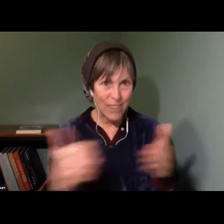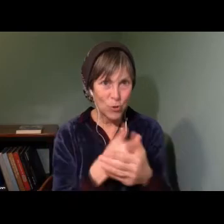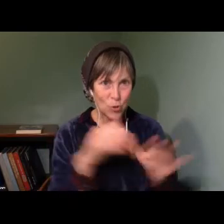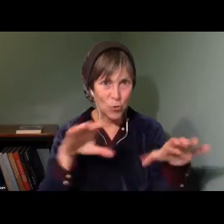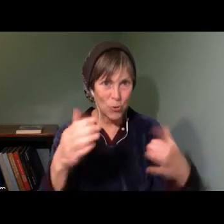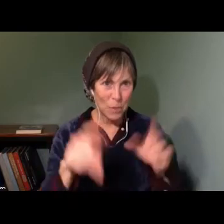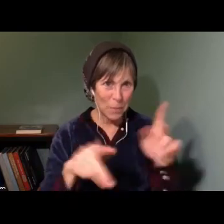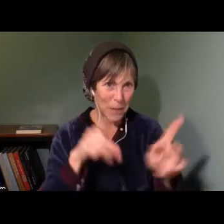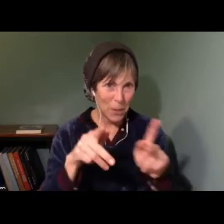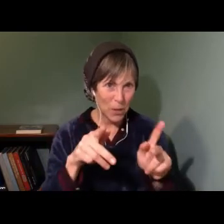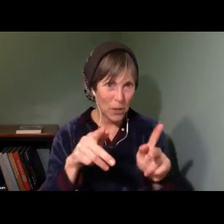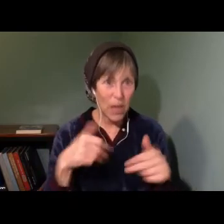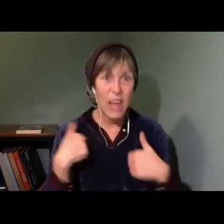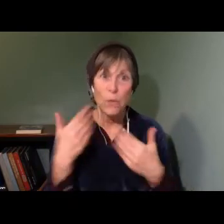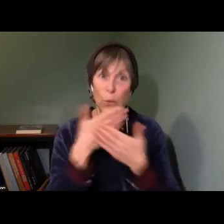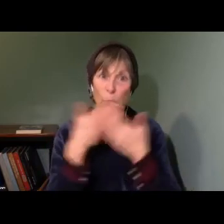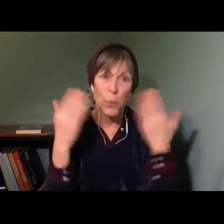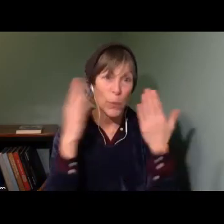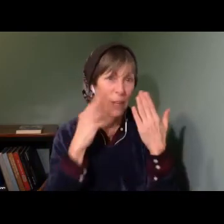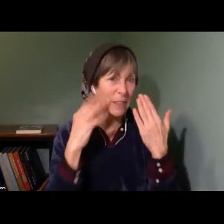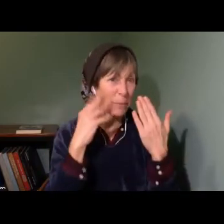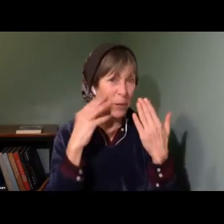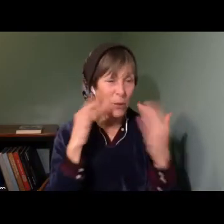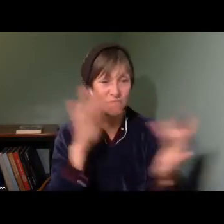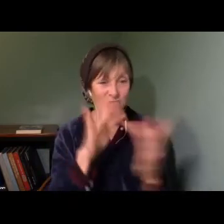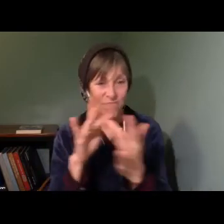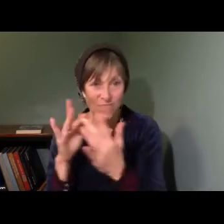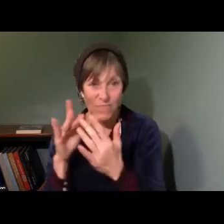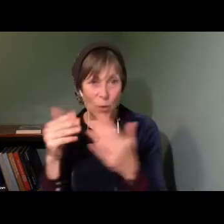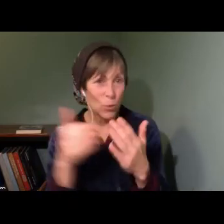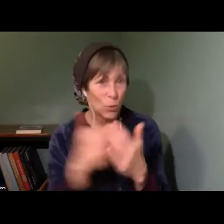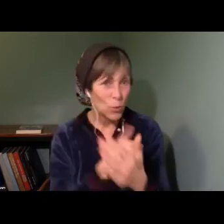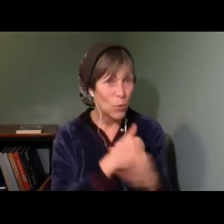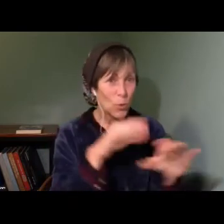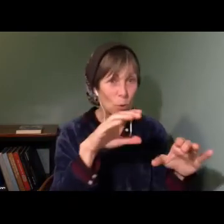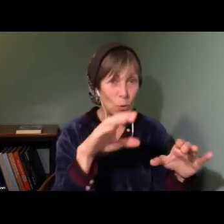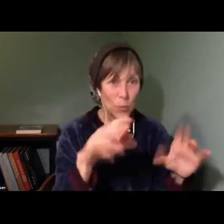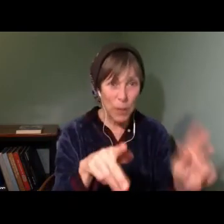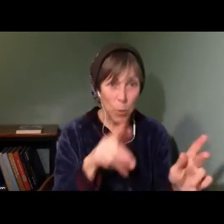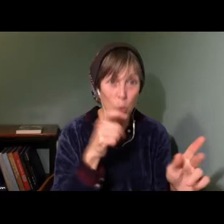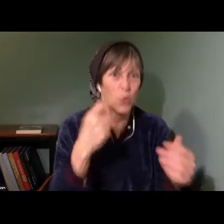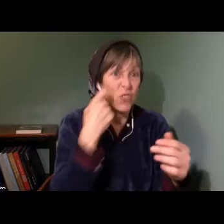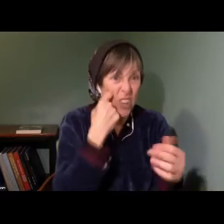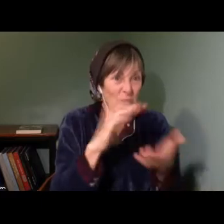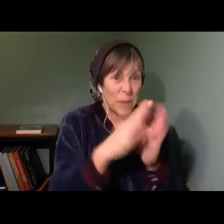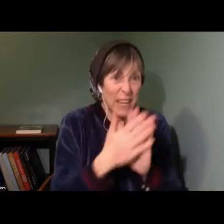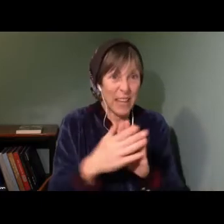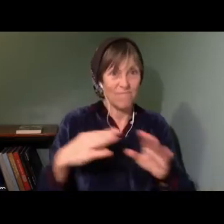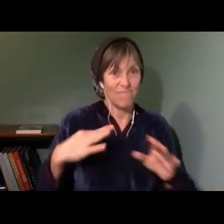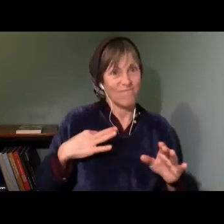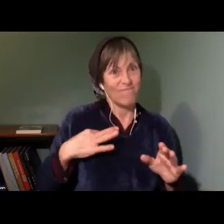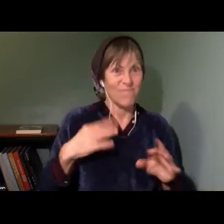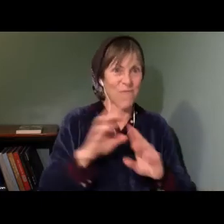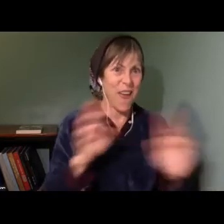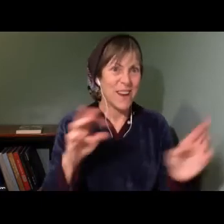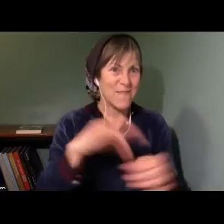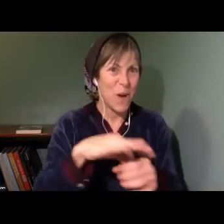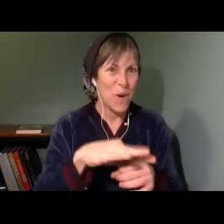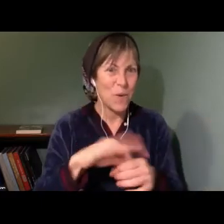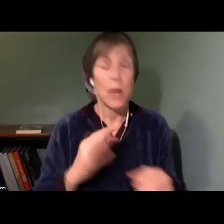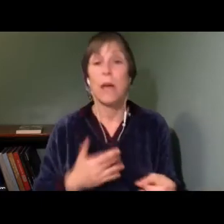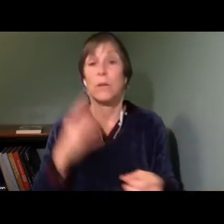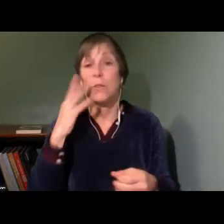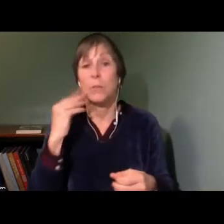really in reaching out to these groups of newly eligible voters all of our experience is really from um